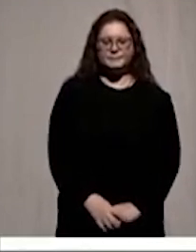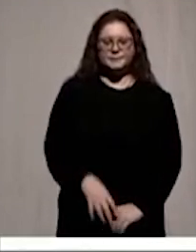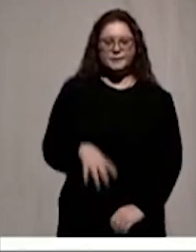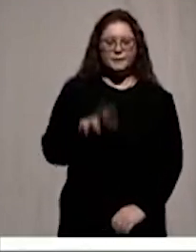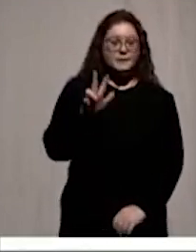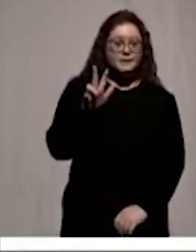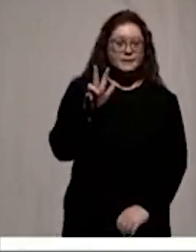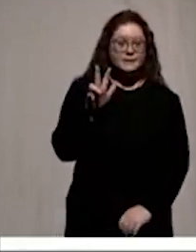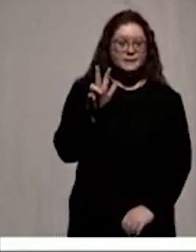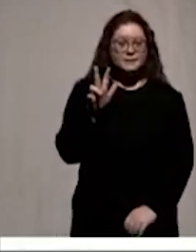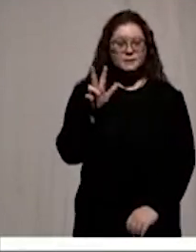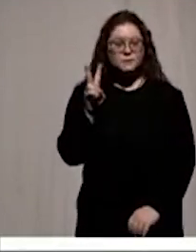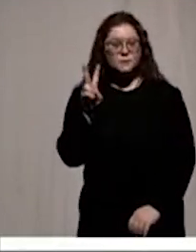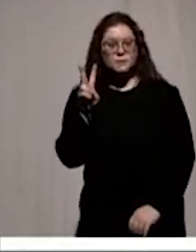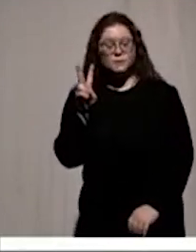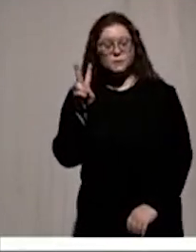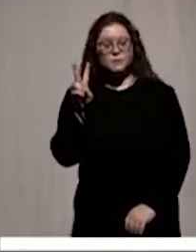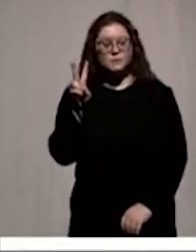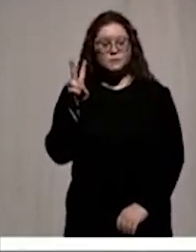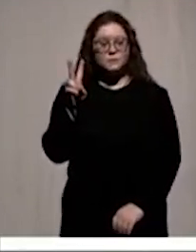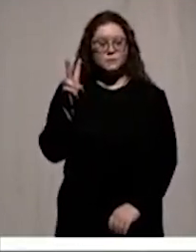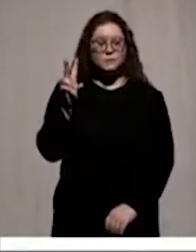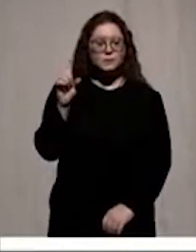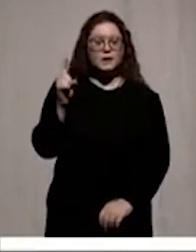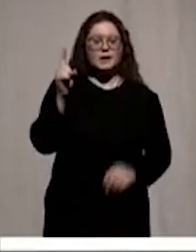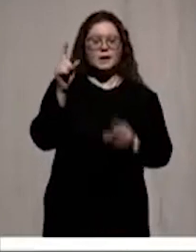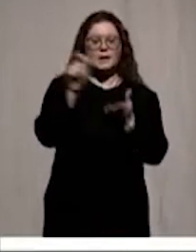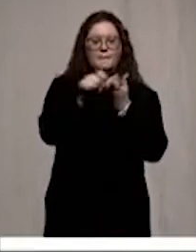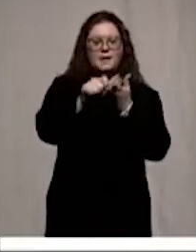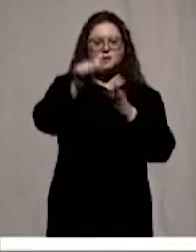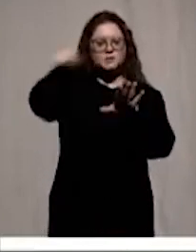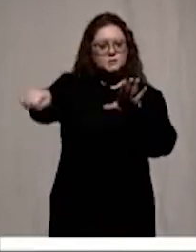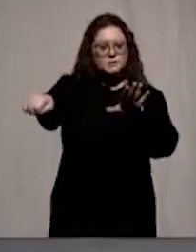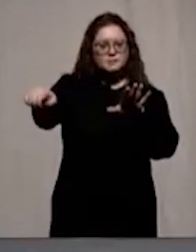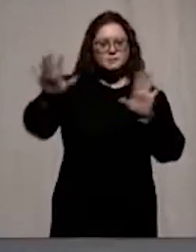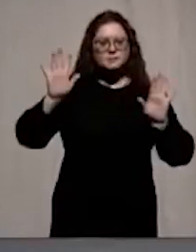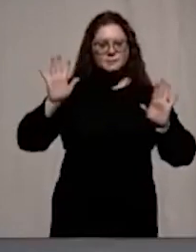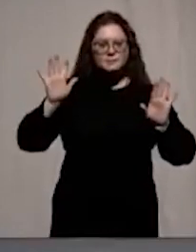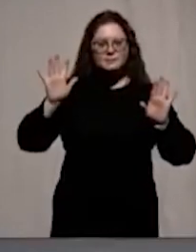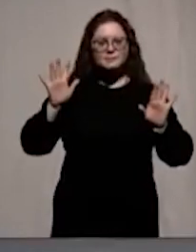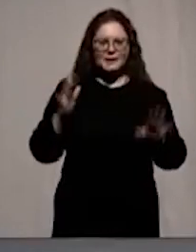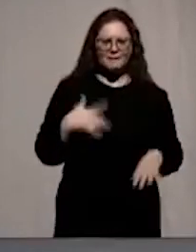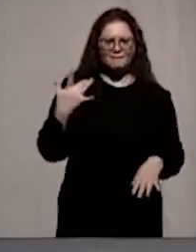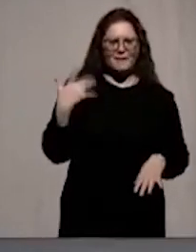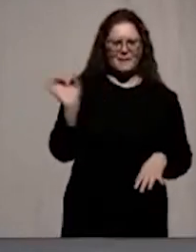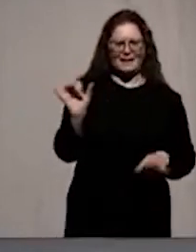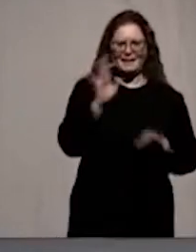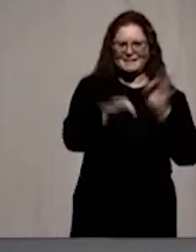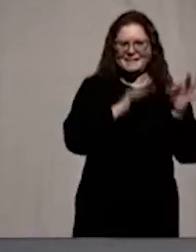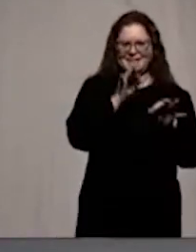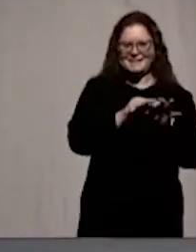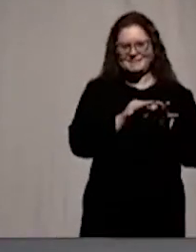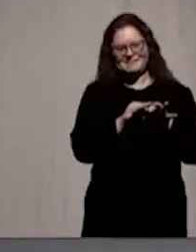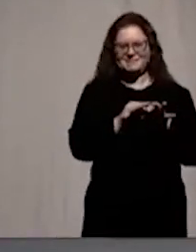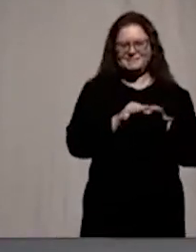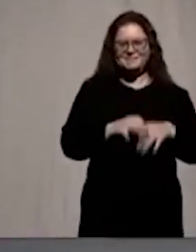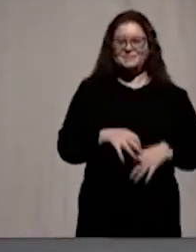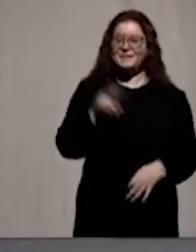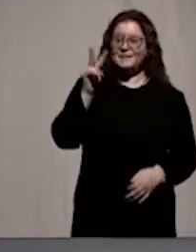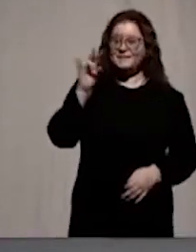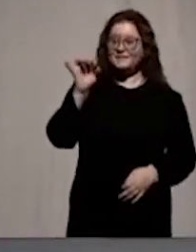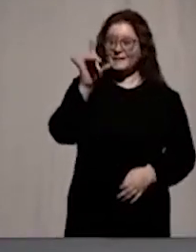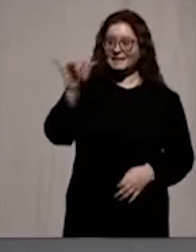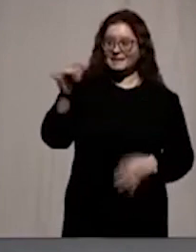3, 2, and pencils down. I felt like a test for a second. So Vicky, if you'd like to